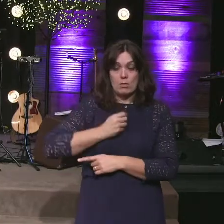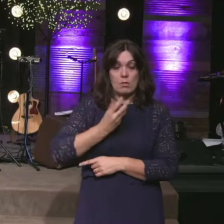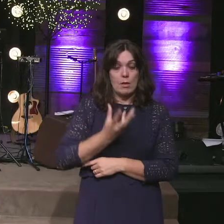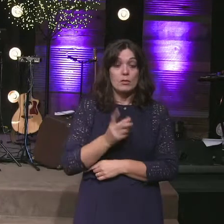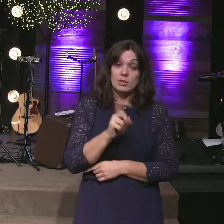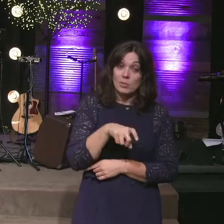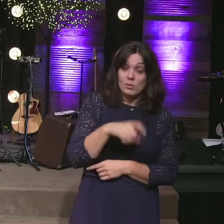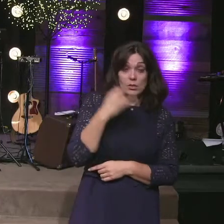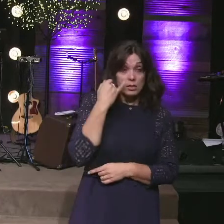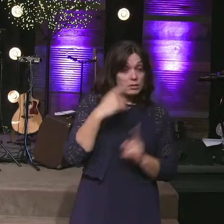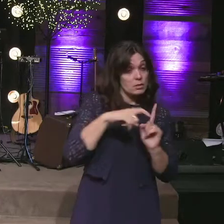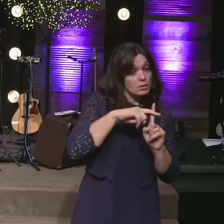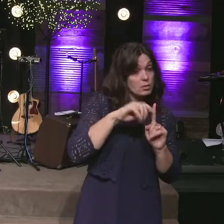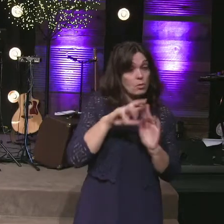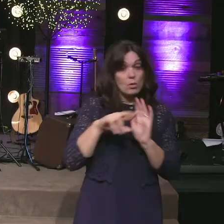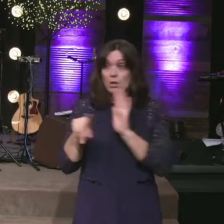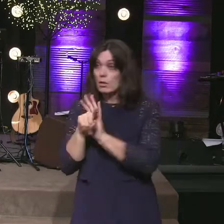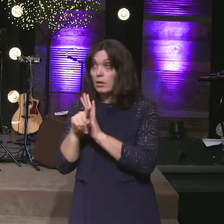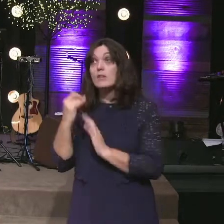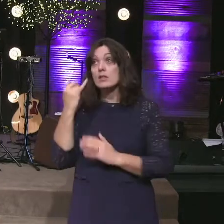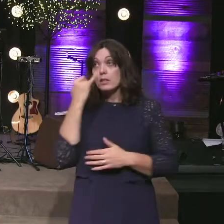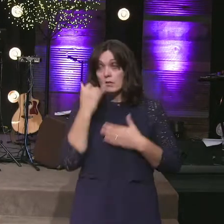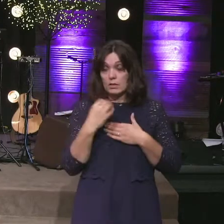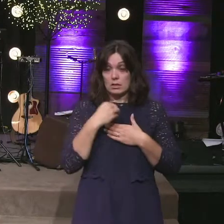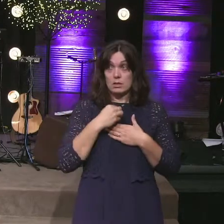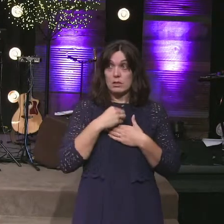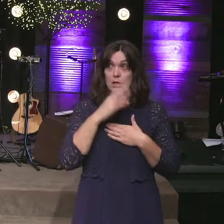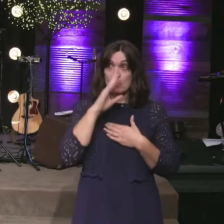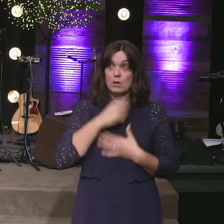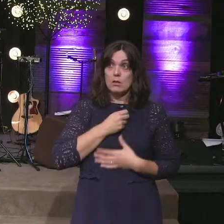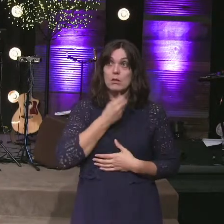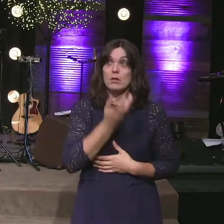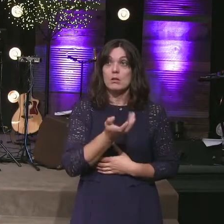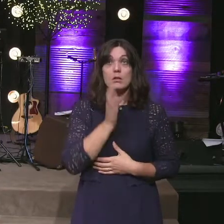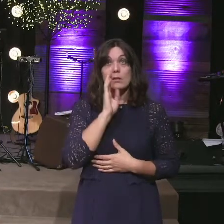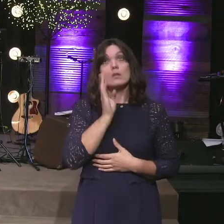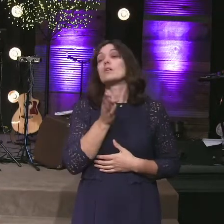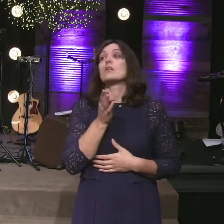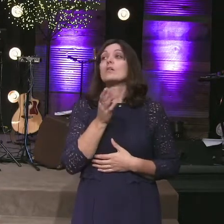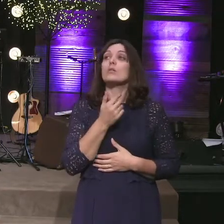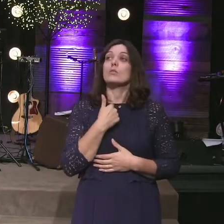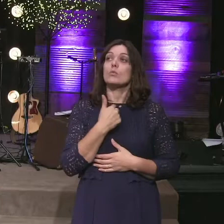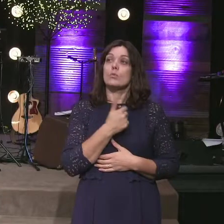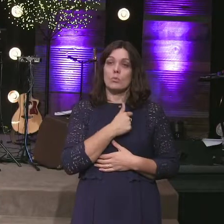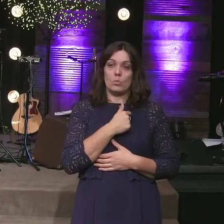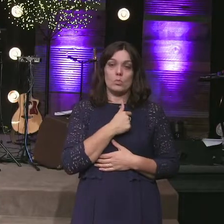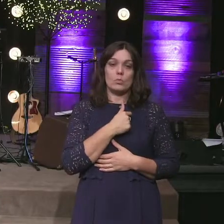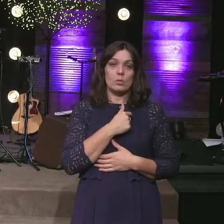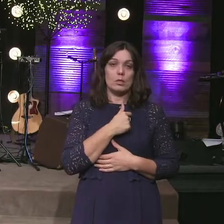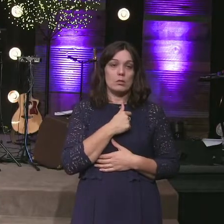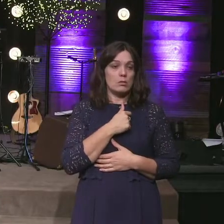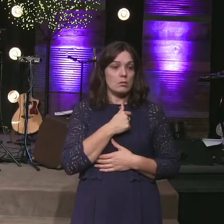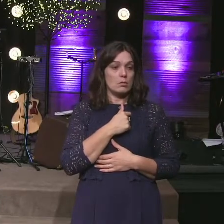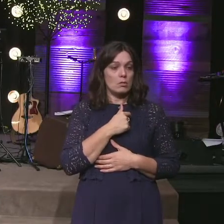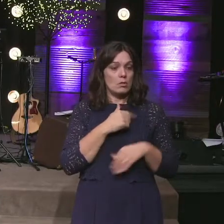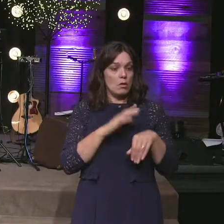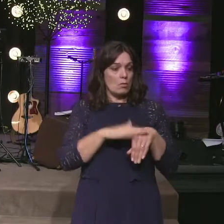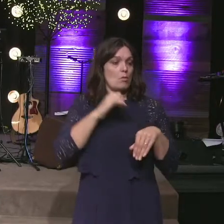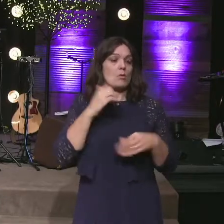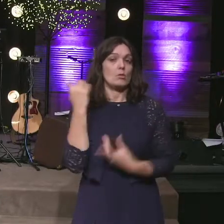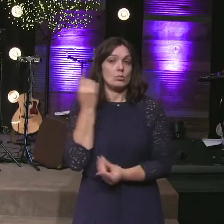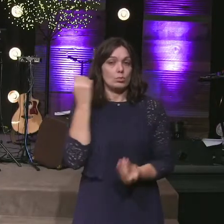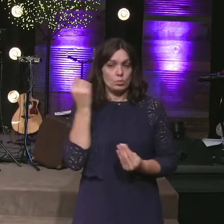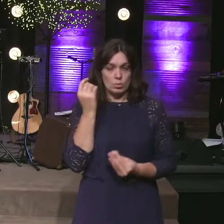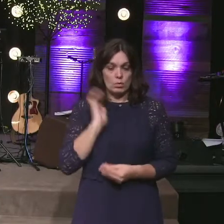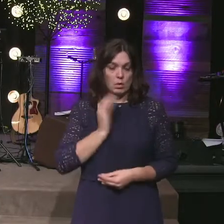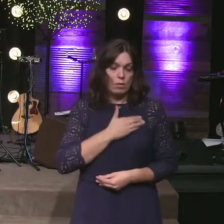or bad, if it's in you, it's going to come out. But we are called to guard our hearts and our